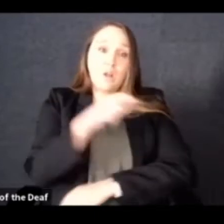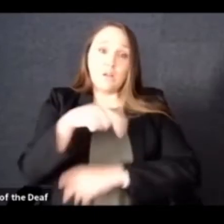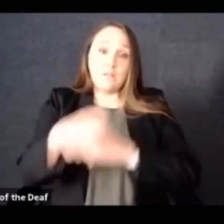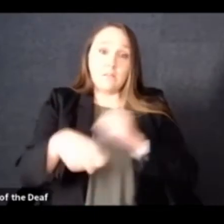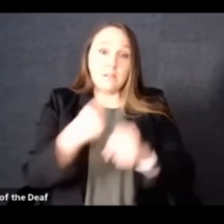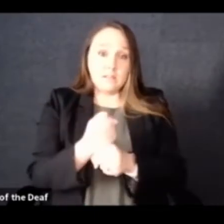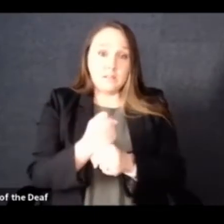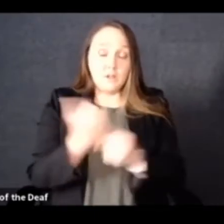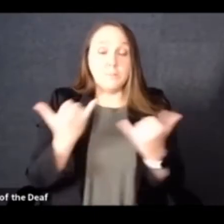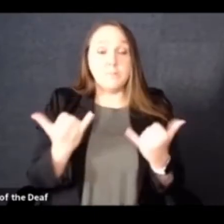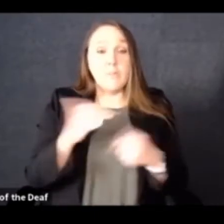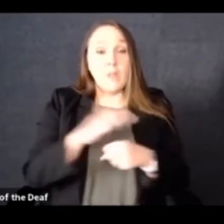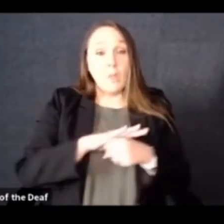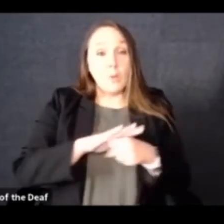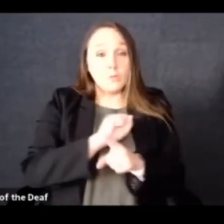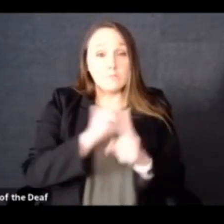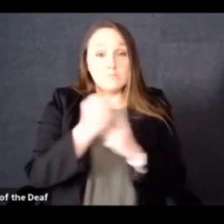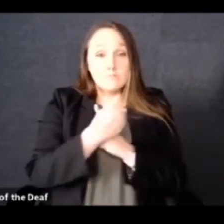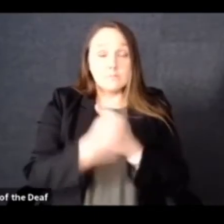local situation.